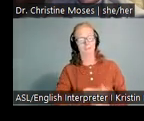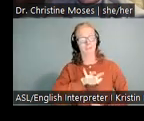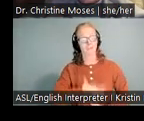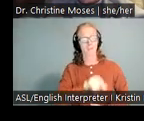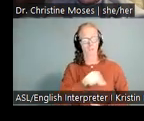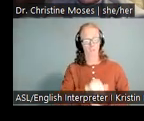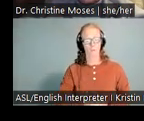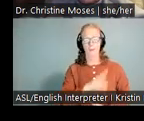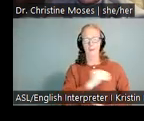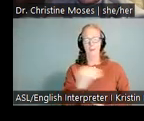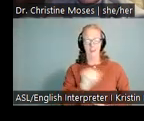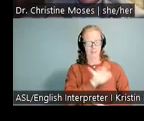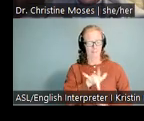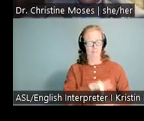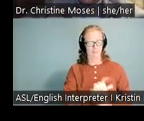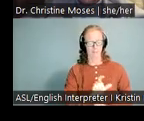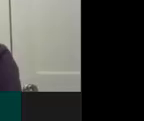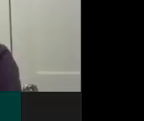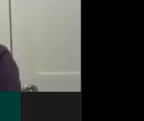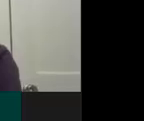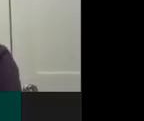Q&A icon in the middle of your screen.